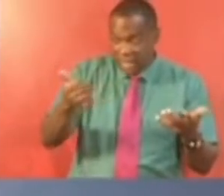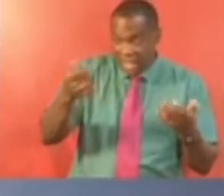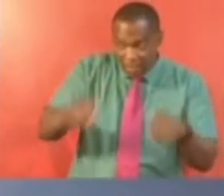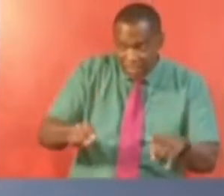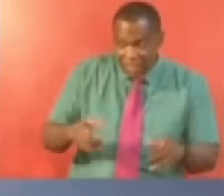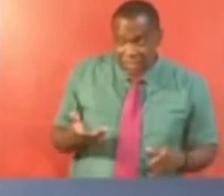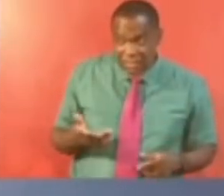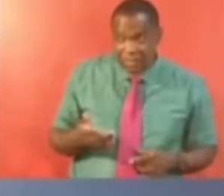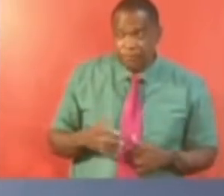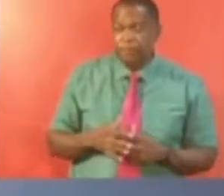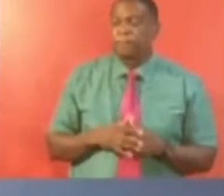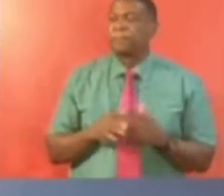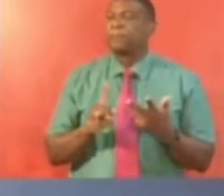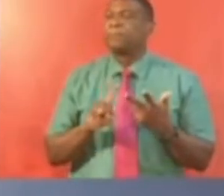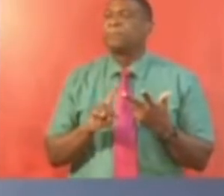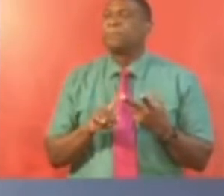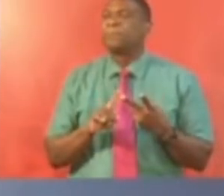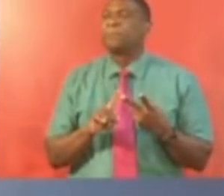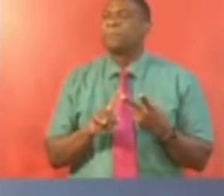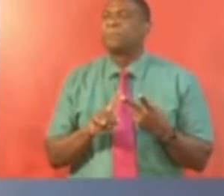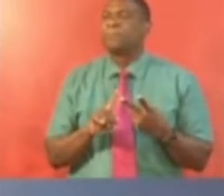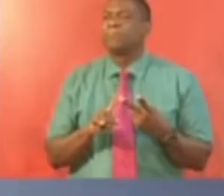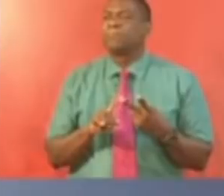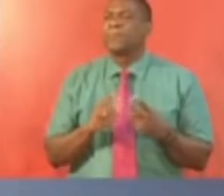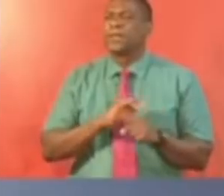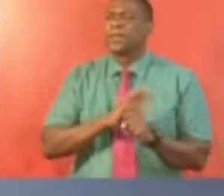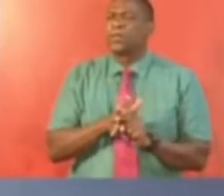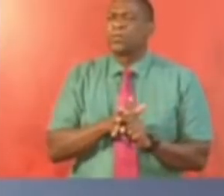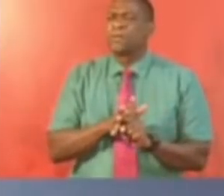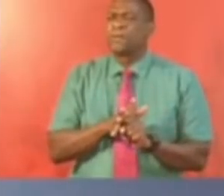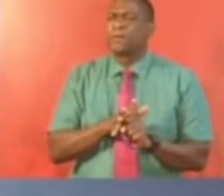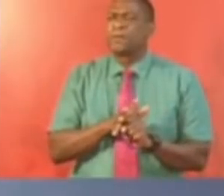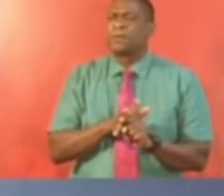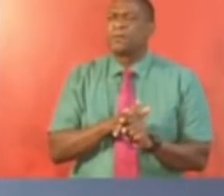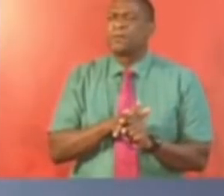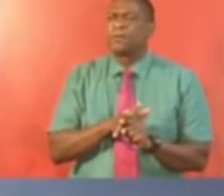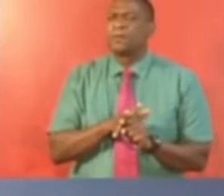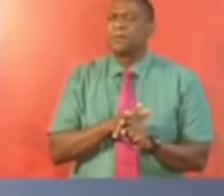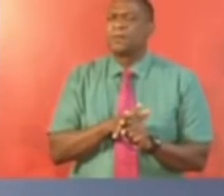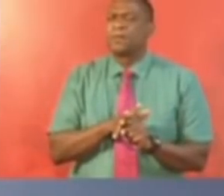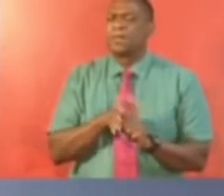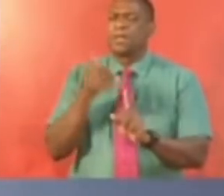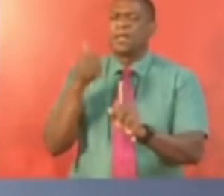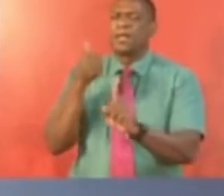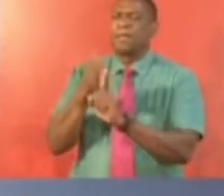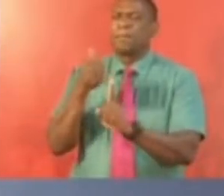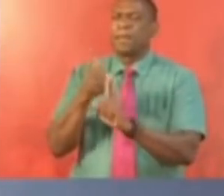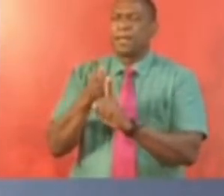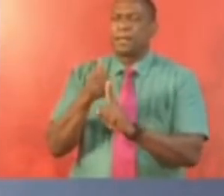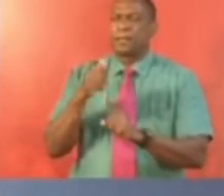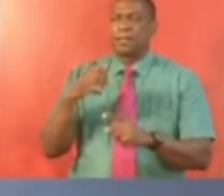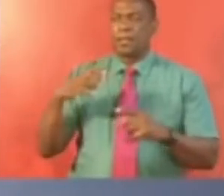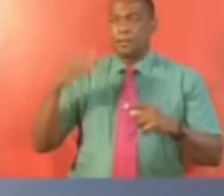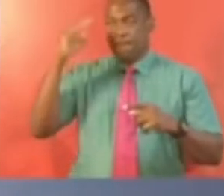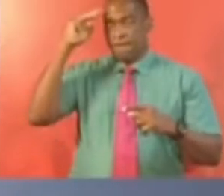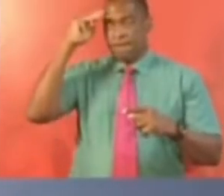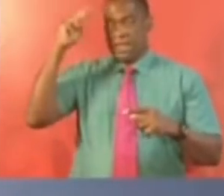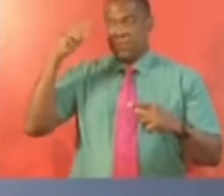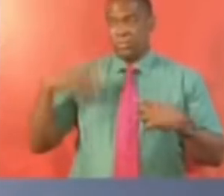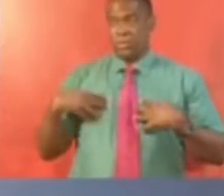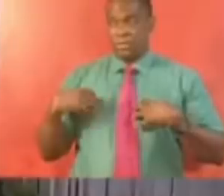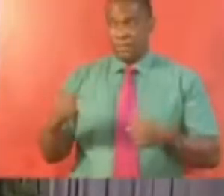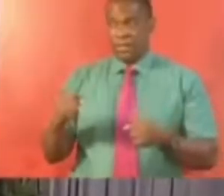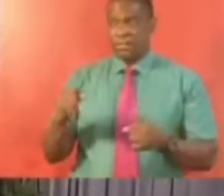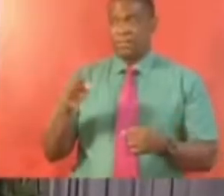how does COVID-19 affect the ministry's NCD 2025 goals? Okay, so I'll